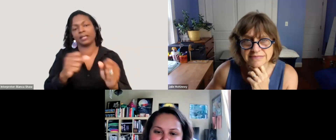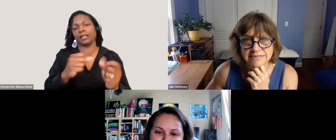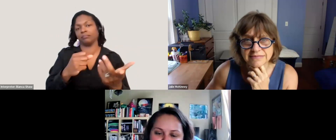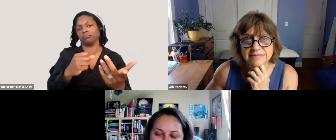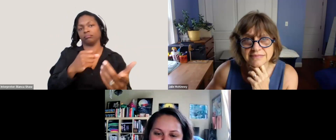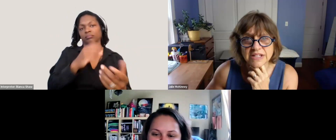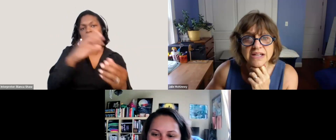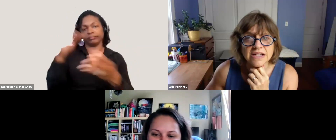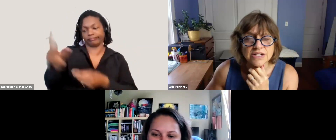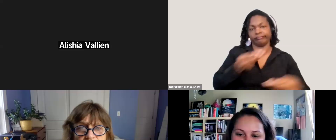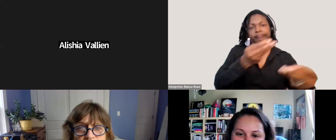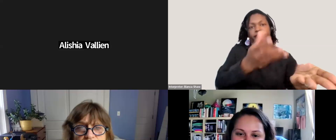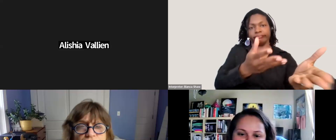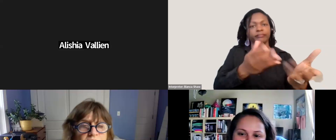information.